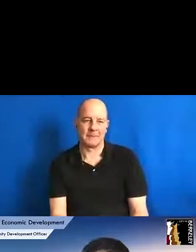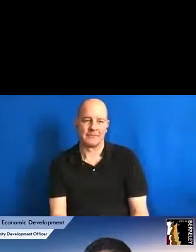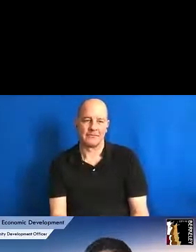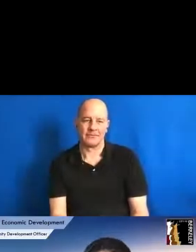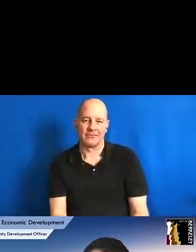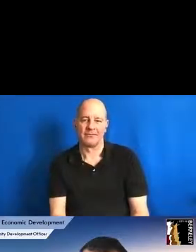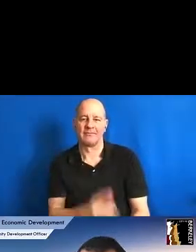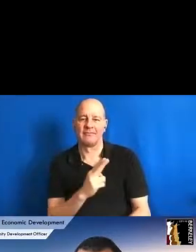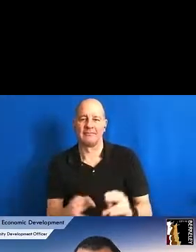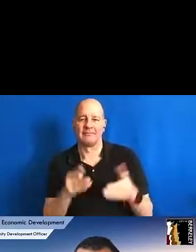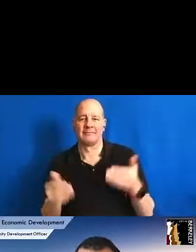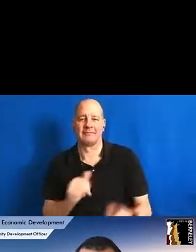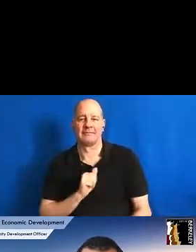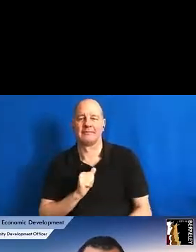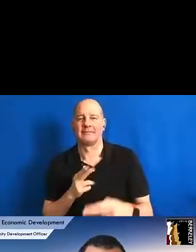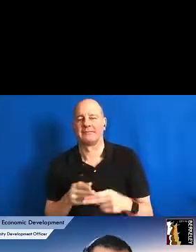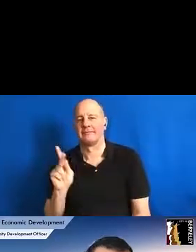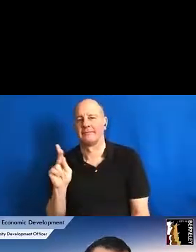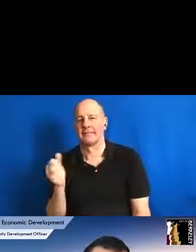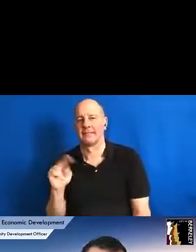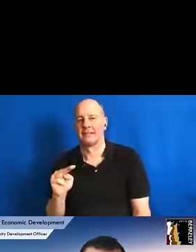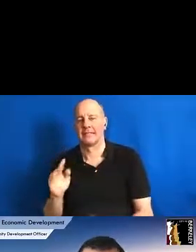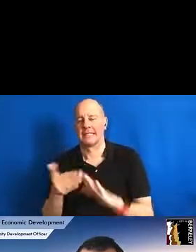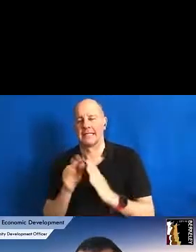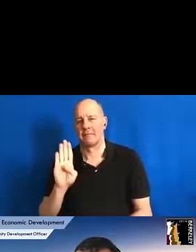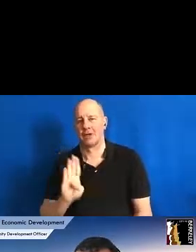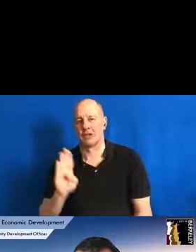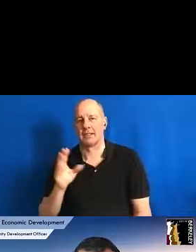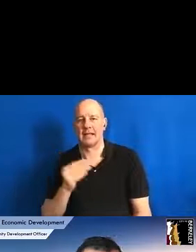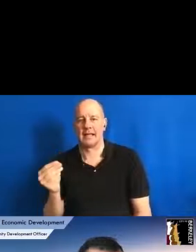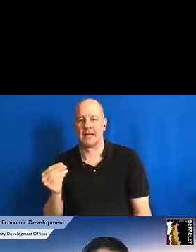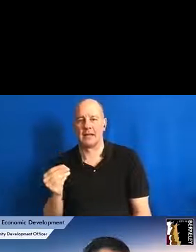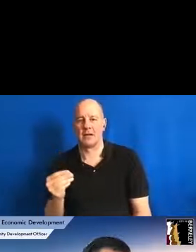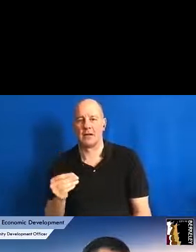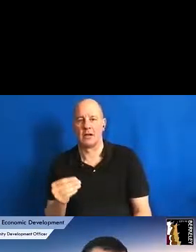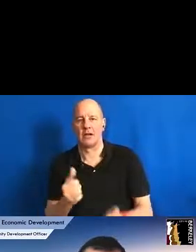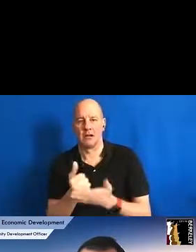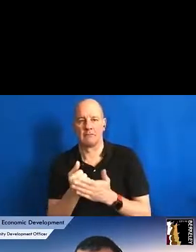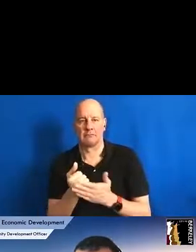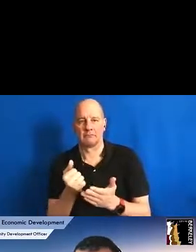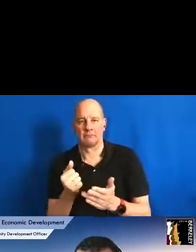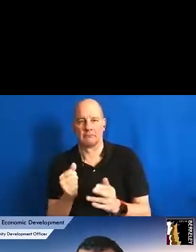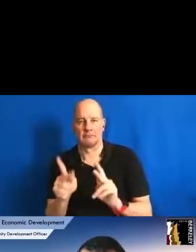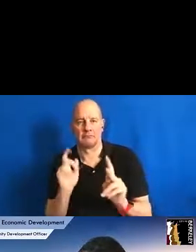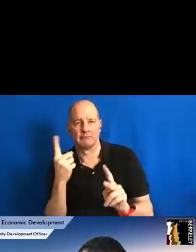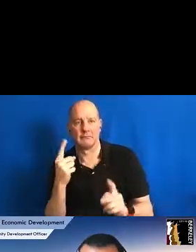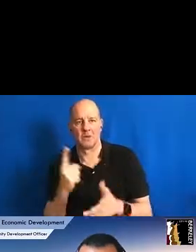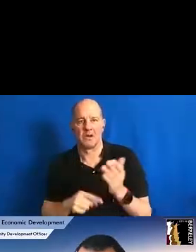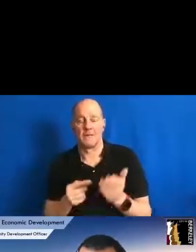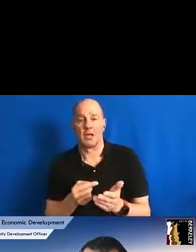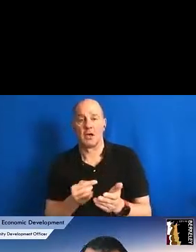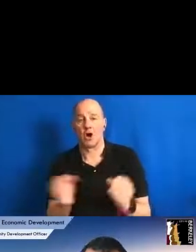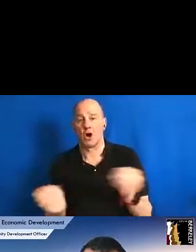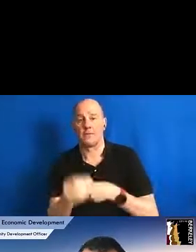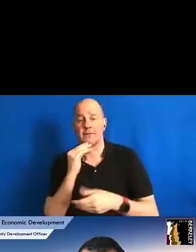briefly introduce myself again. Kieran Slaughter, City of Berkeley. Wanted to just orient everybody to what Office of Economic Developments